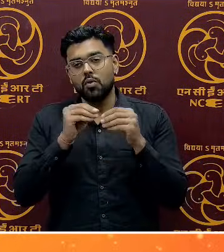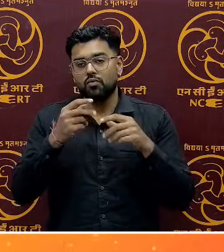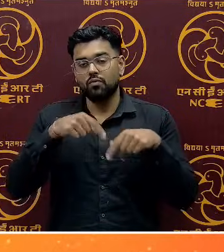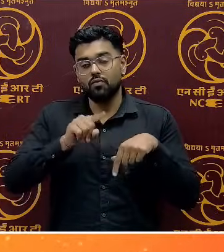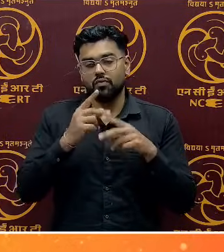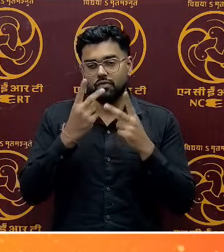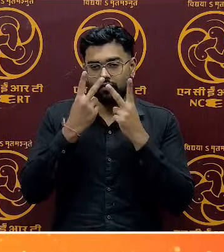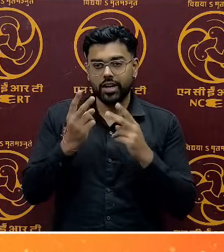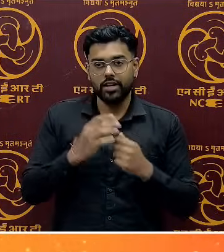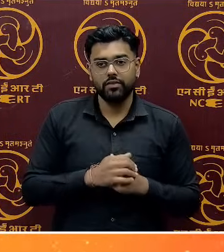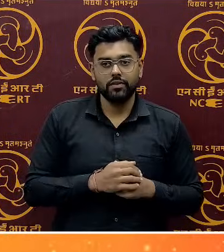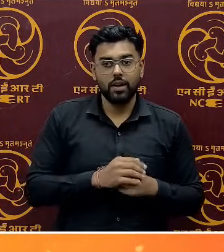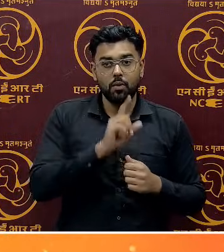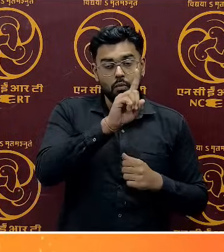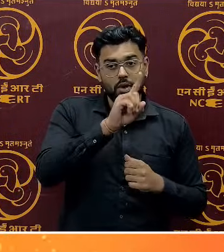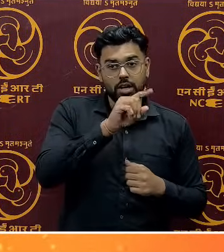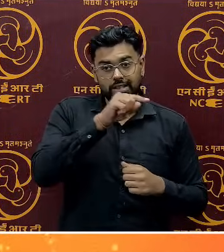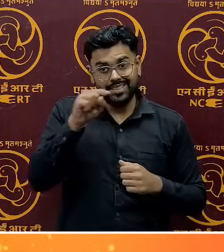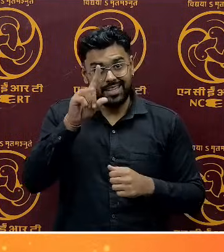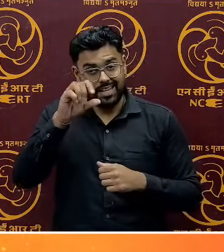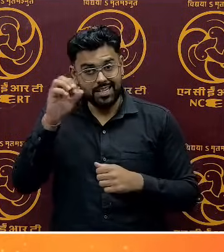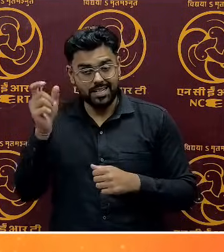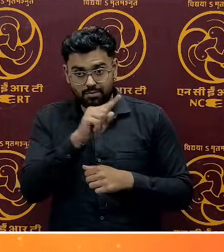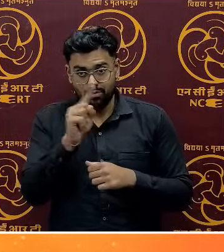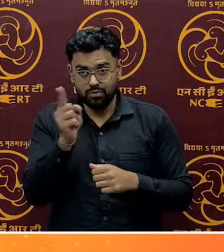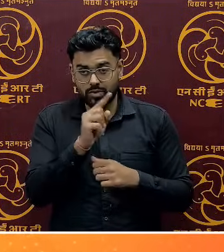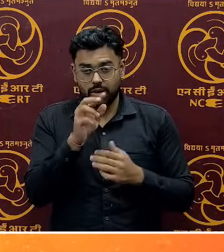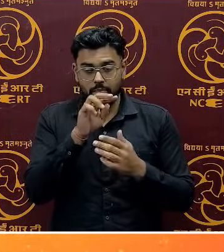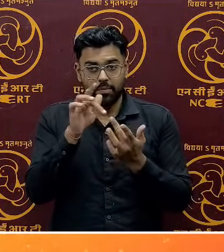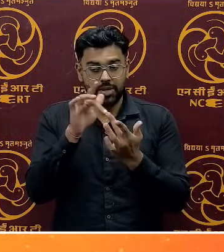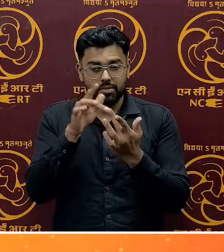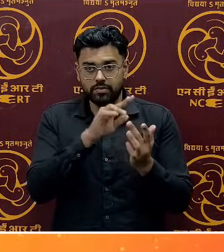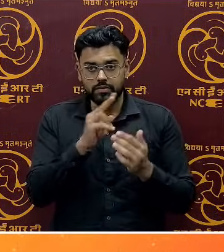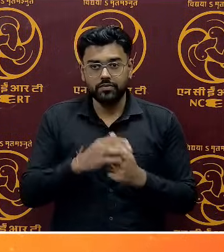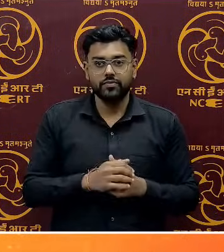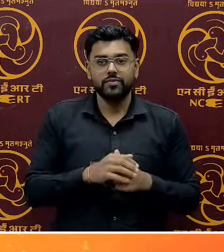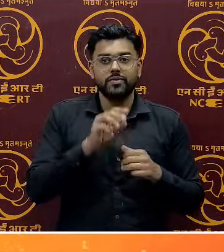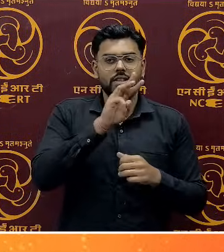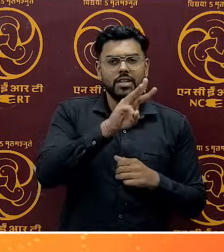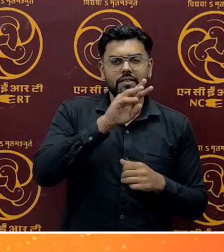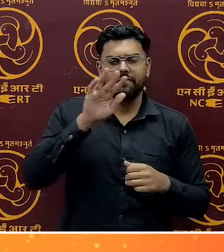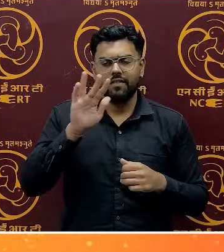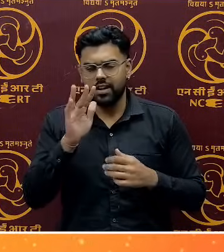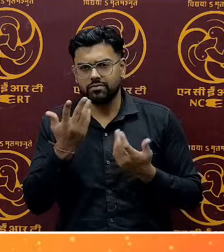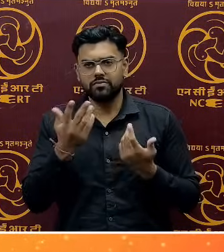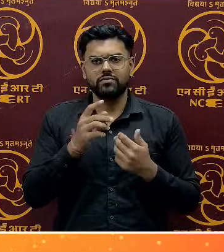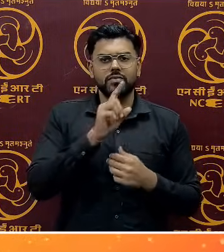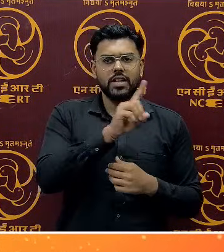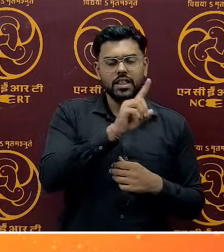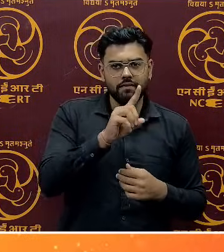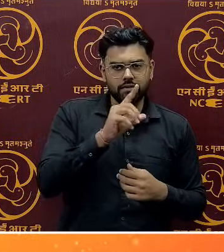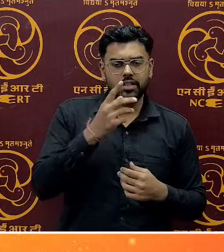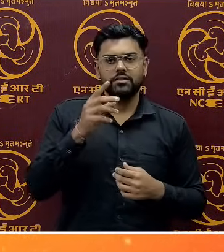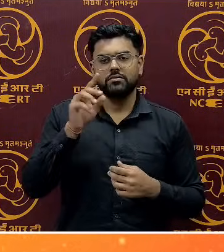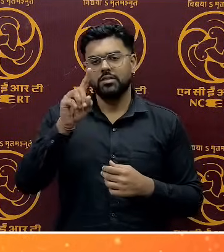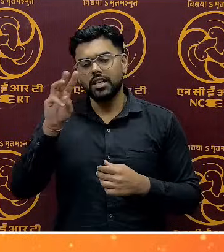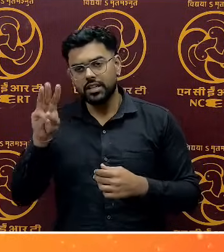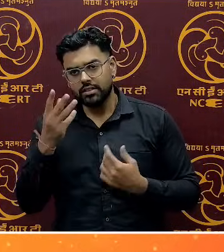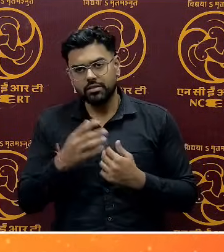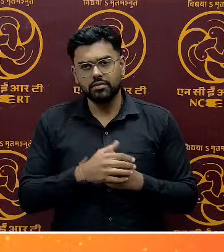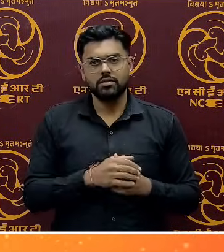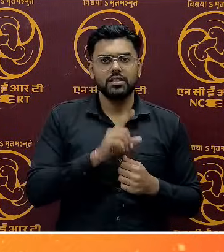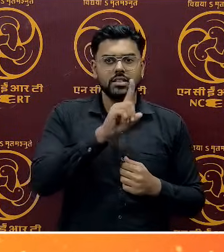1 and 100. Wow. Okay. So, 3 and 5, 5 and 7, 11 and 13, 17